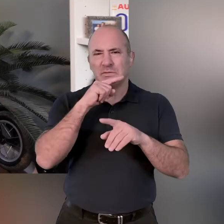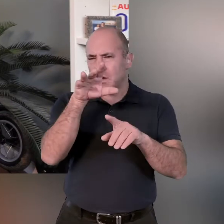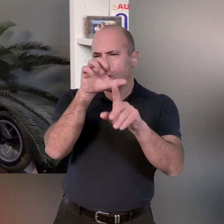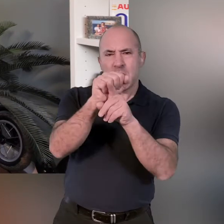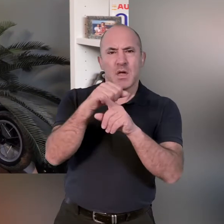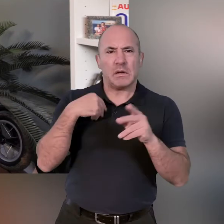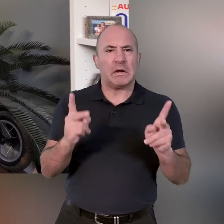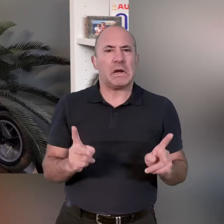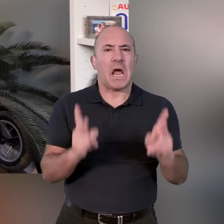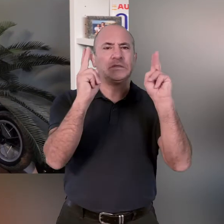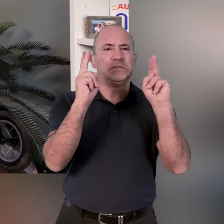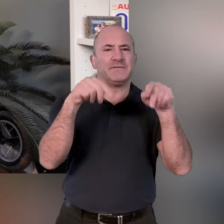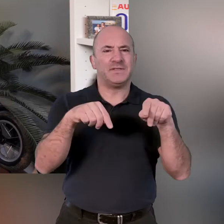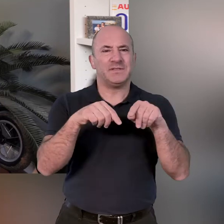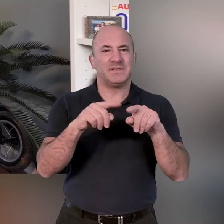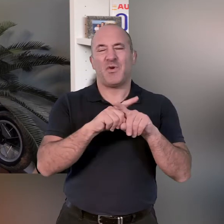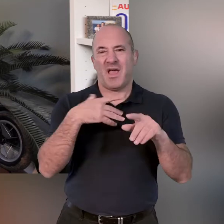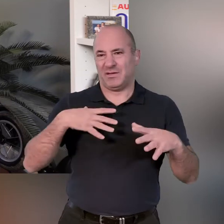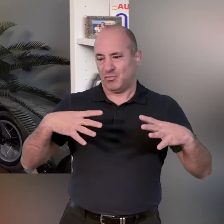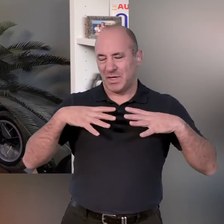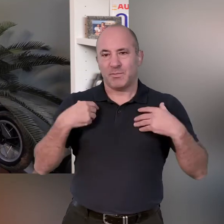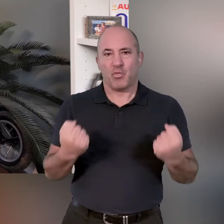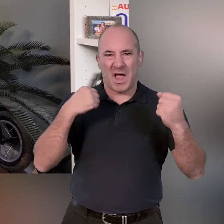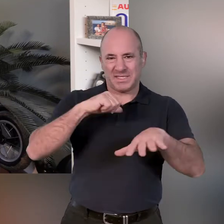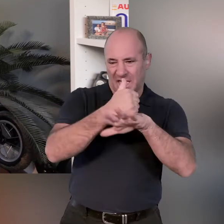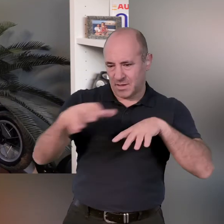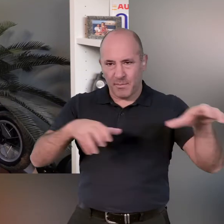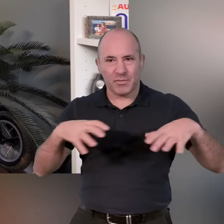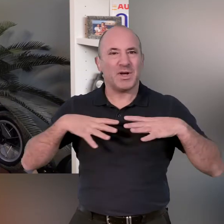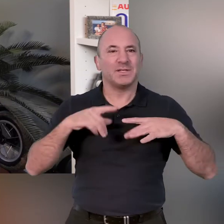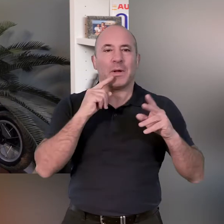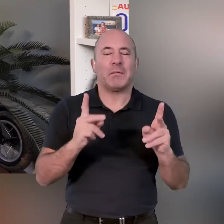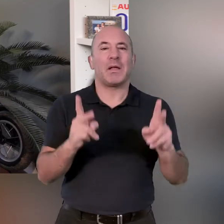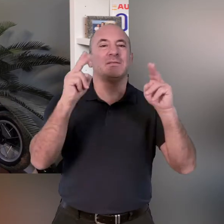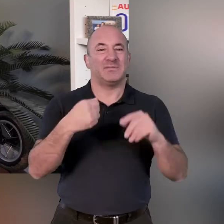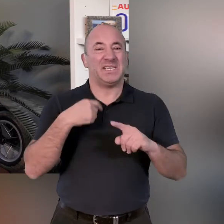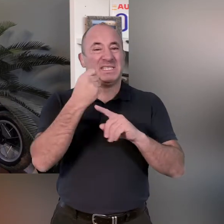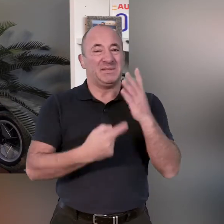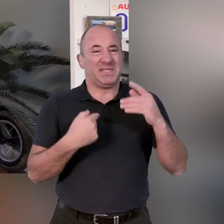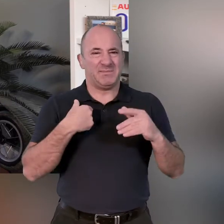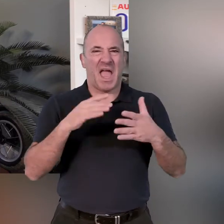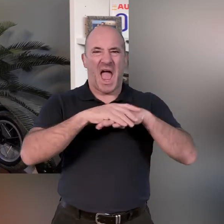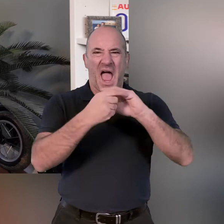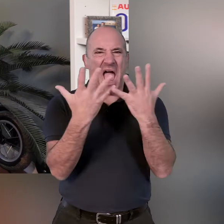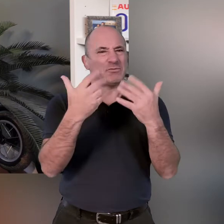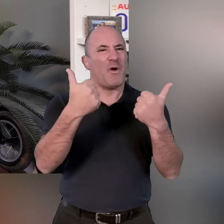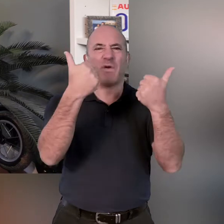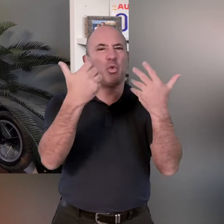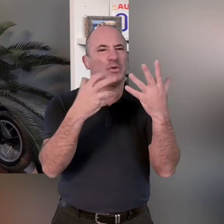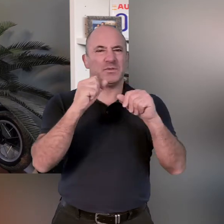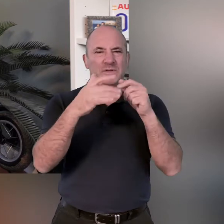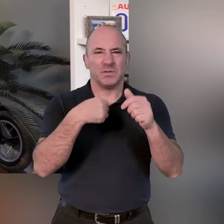Now you will notice as well, there's going to be a little cut in the video because I need to get set up with my weights. With my disability, I've got a lack of